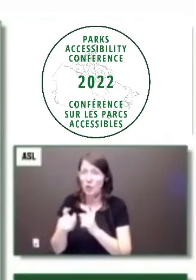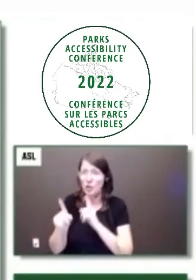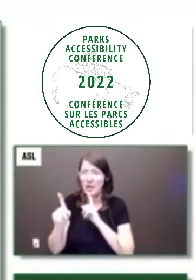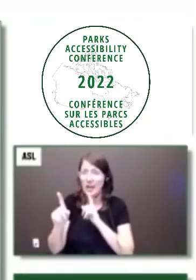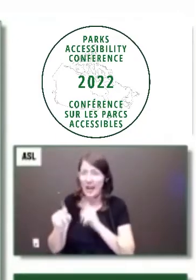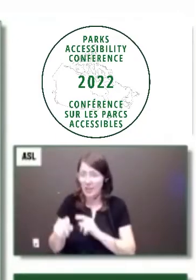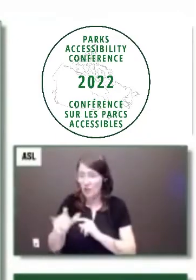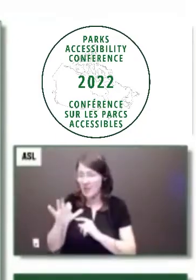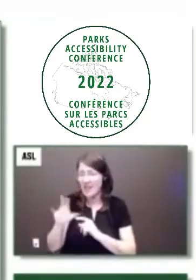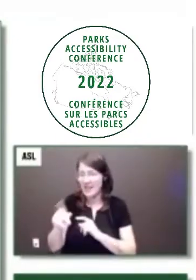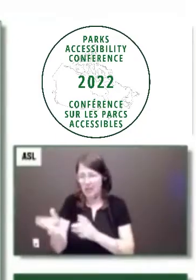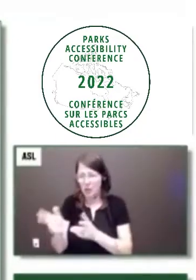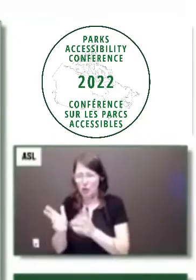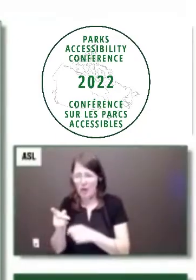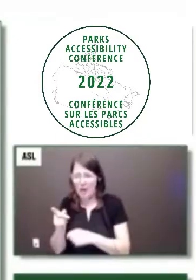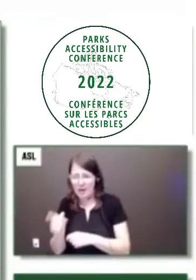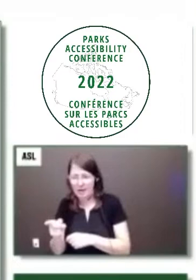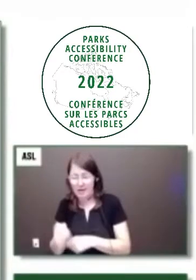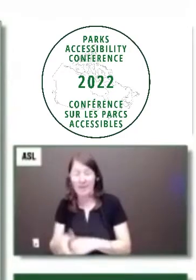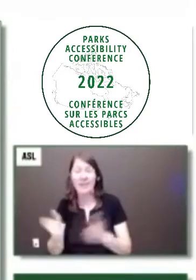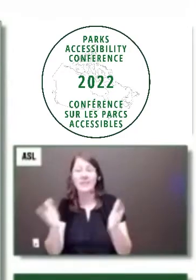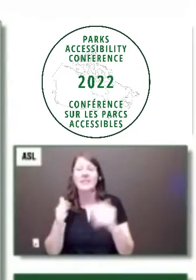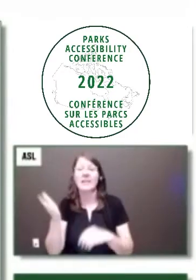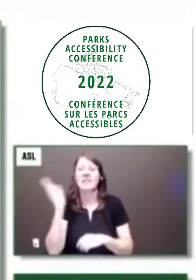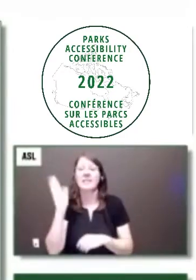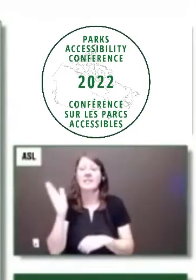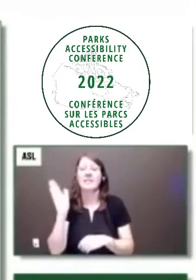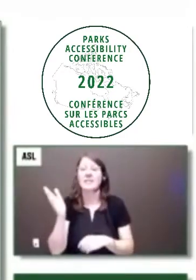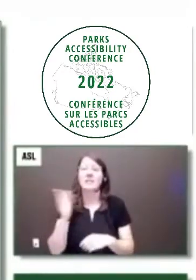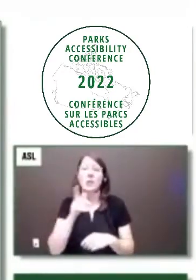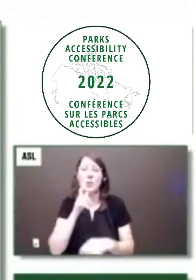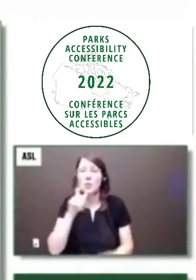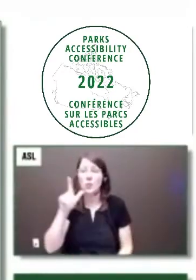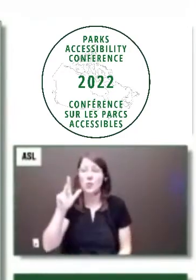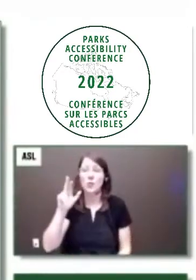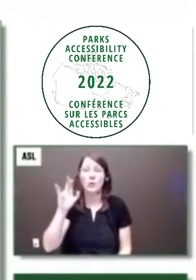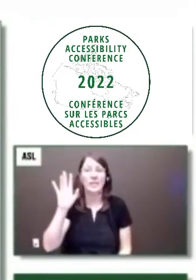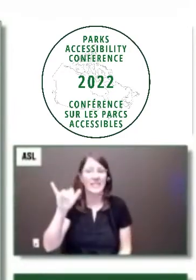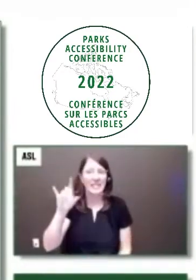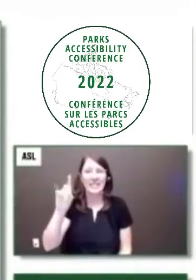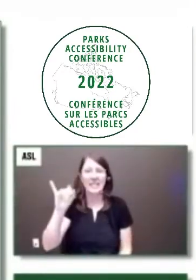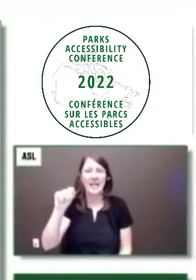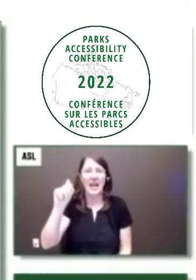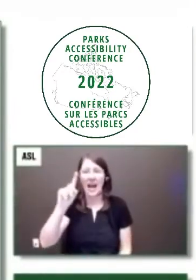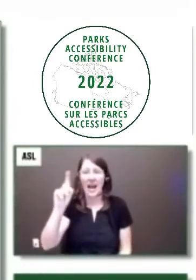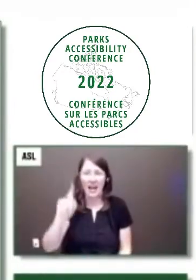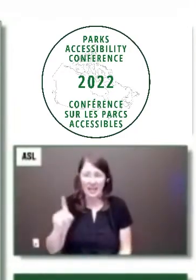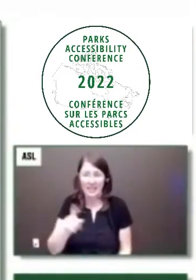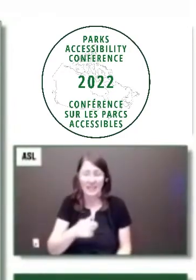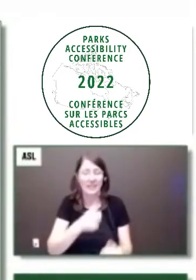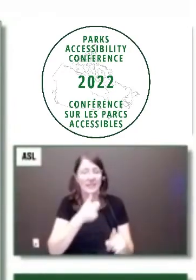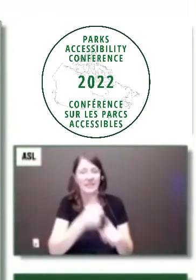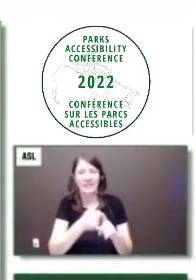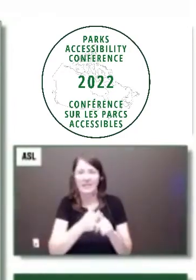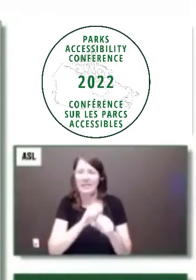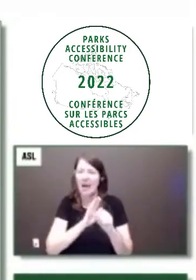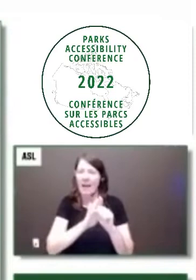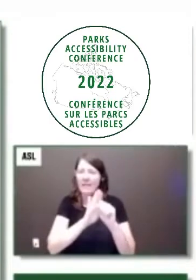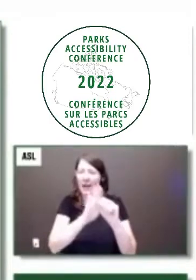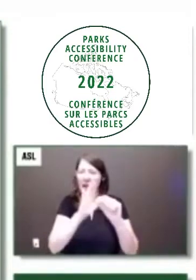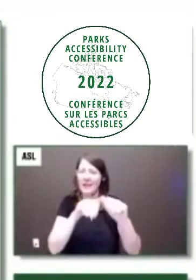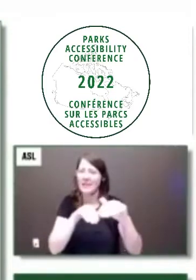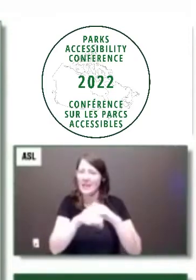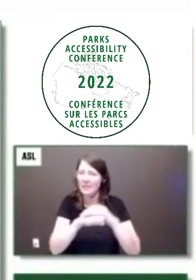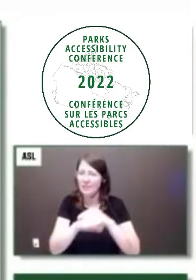accessible washrooms. She is a member of Accessible Washrooms for All and was named a Difference Maker of 2022 by the Rick Hansen